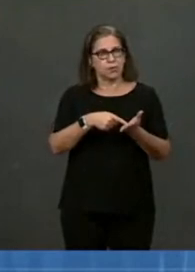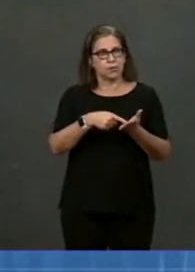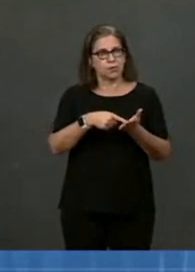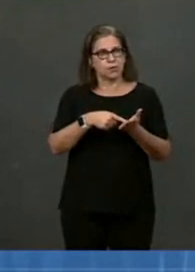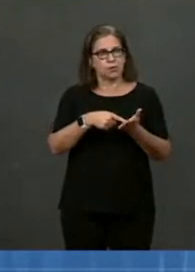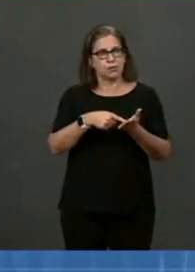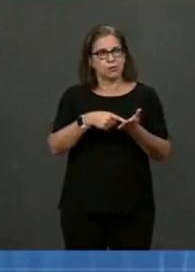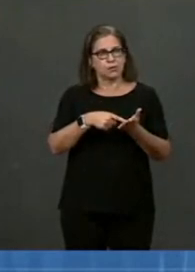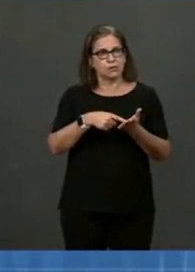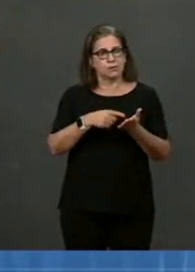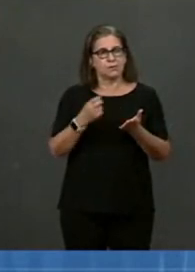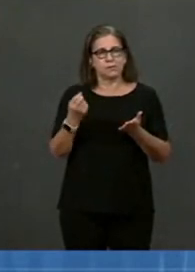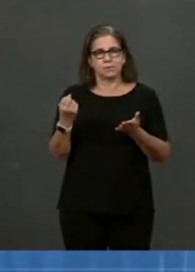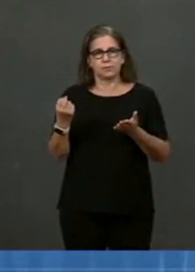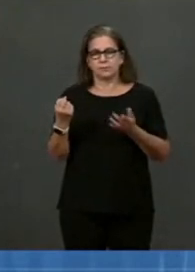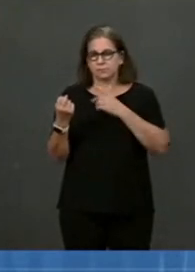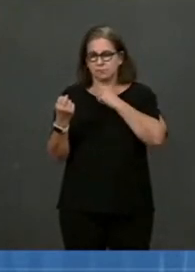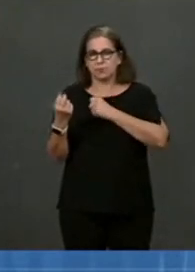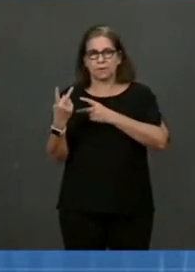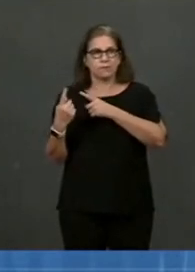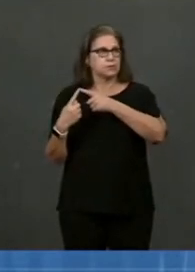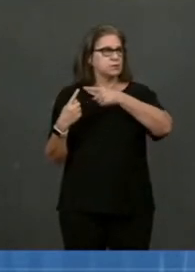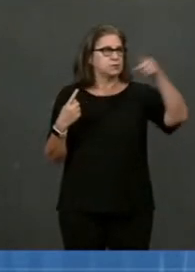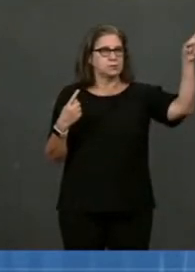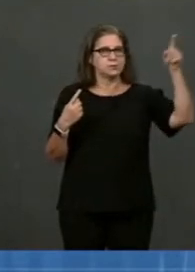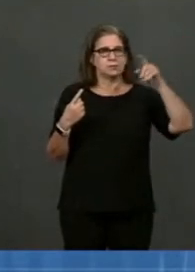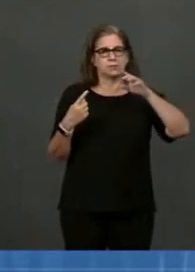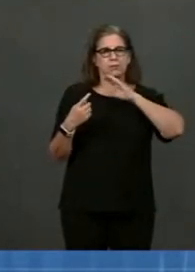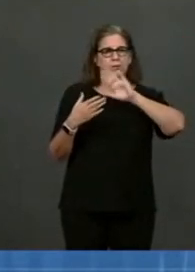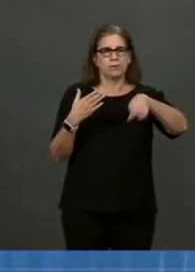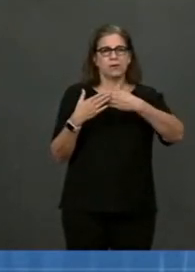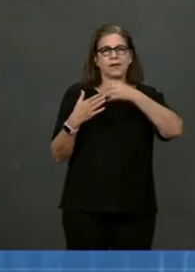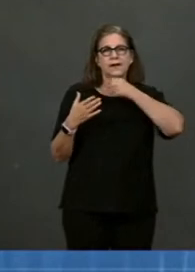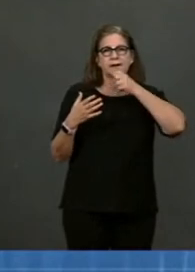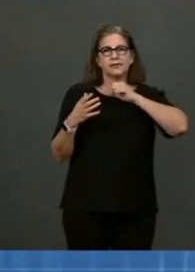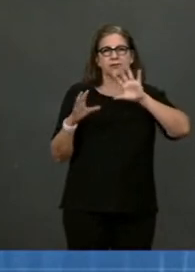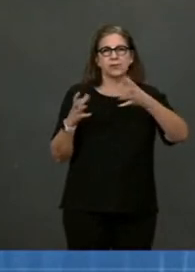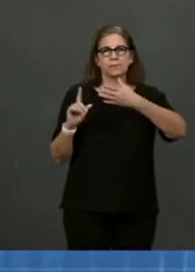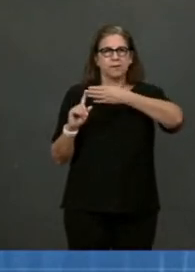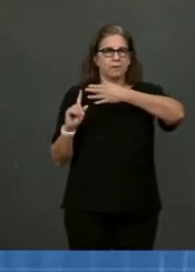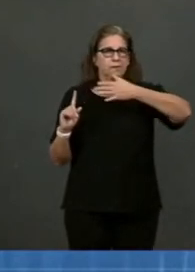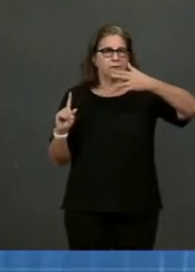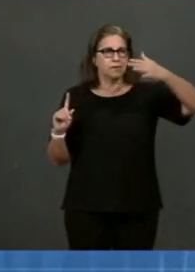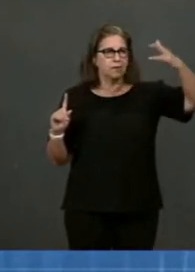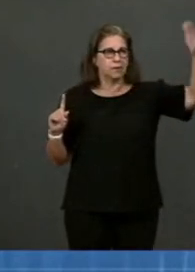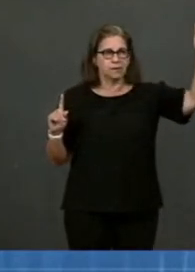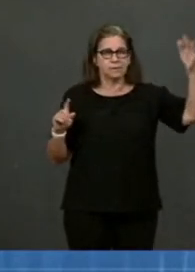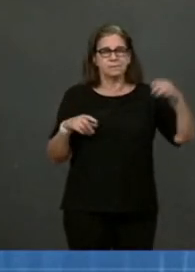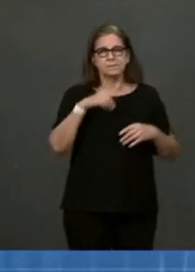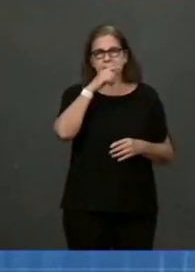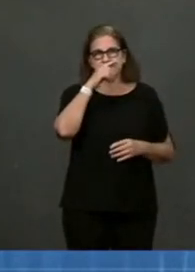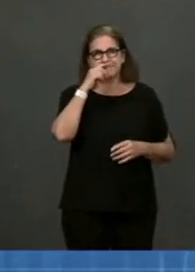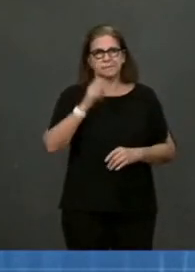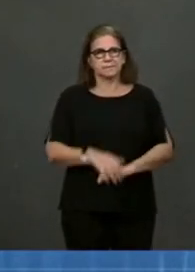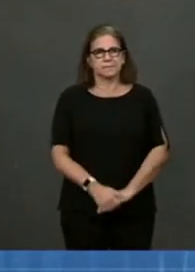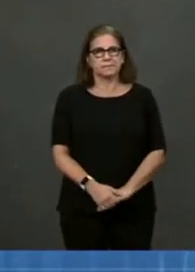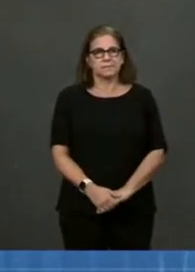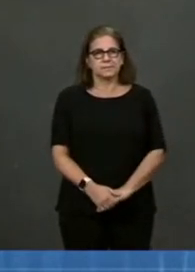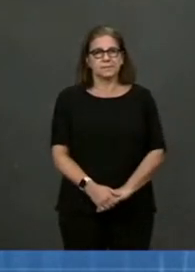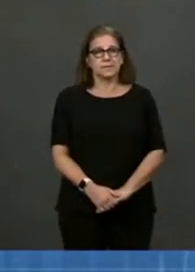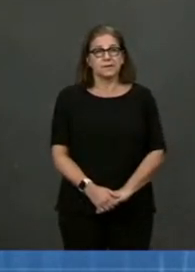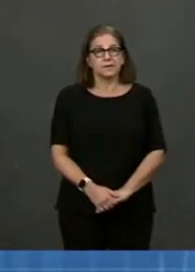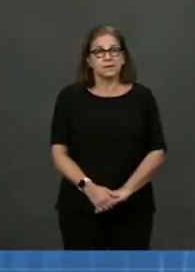older, they are finding that simultaneously with the clinical effect of decrease in infection and